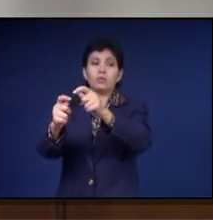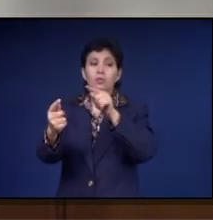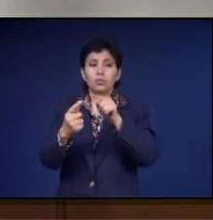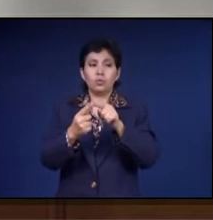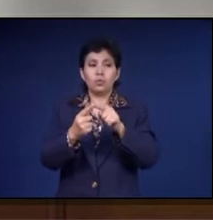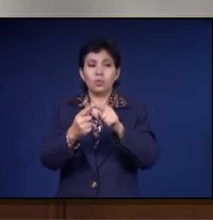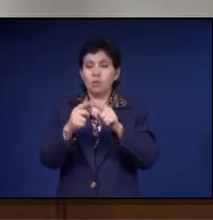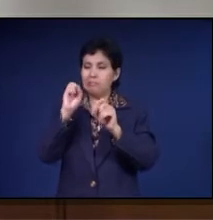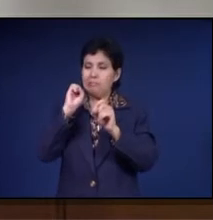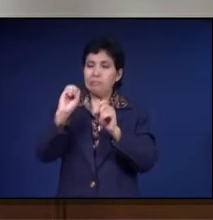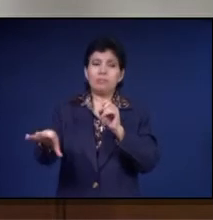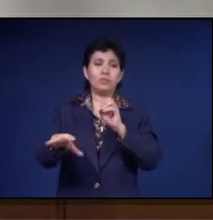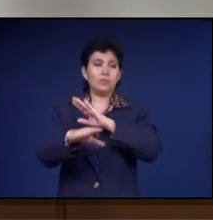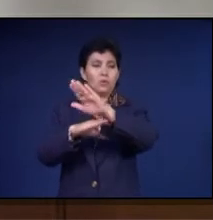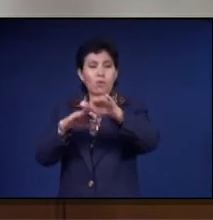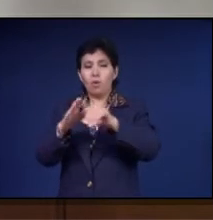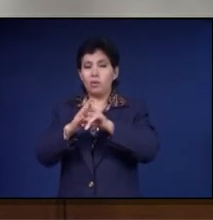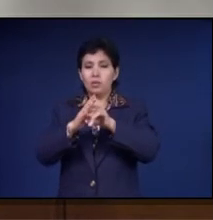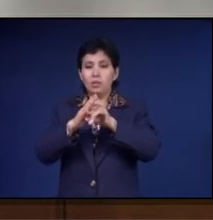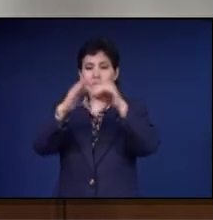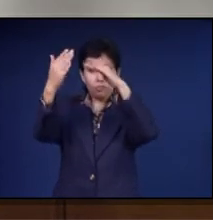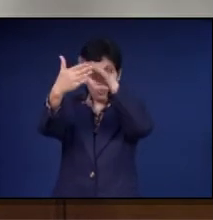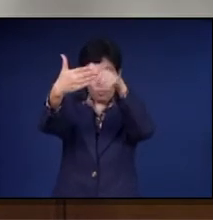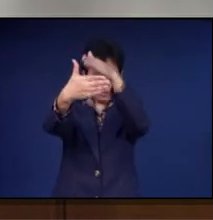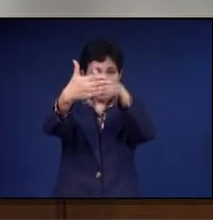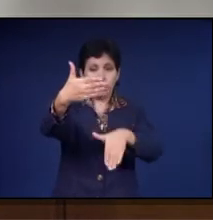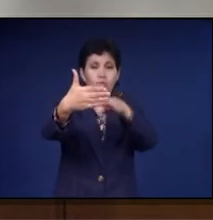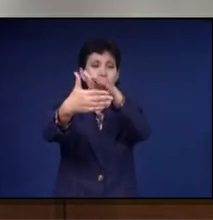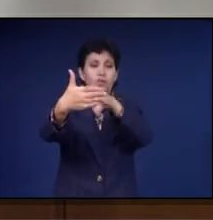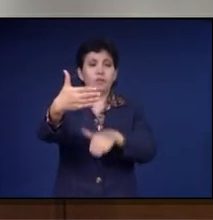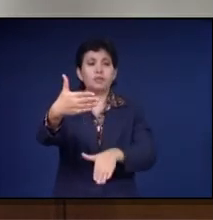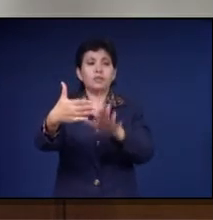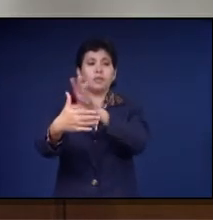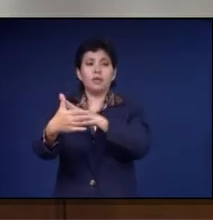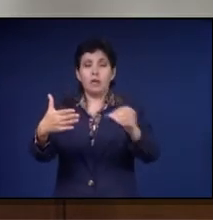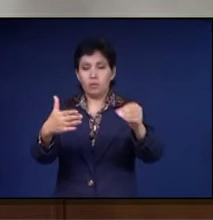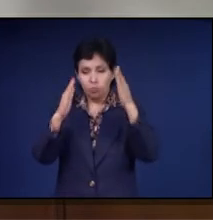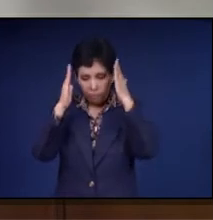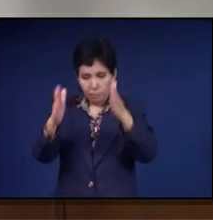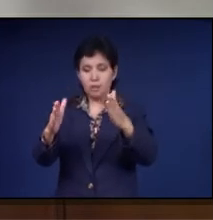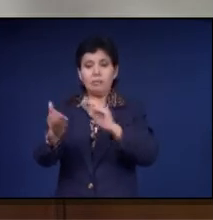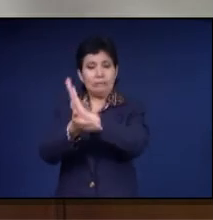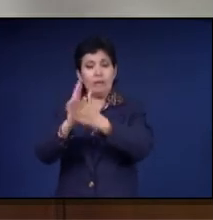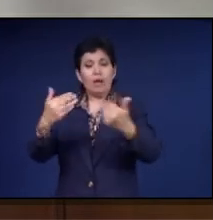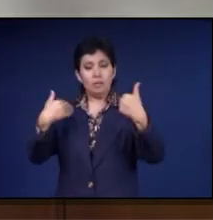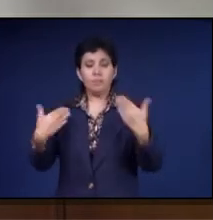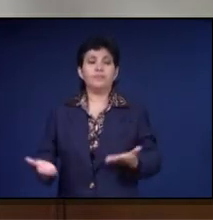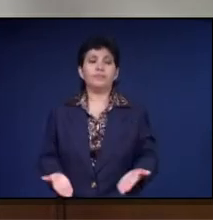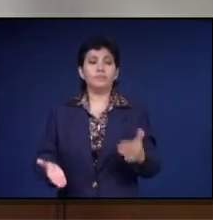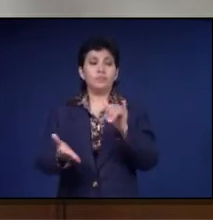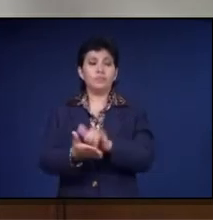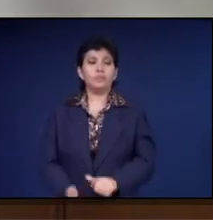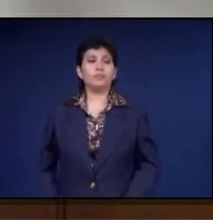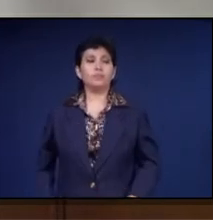to throw away the busy schedule. We make sure that everyone is free at that time.